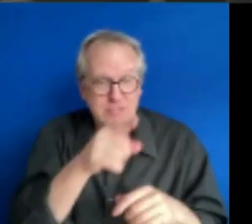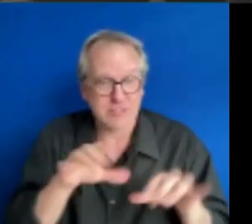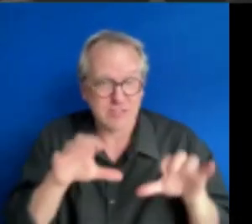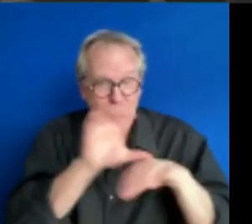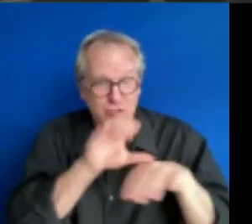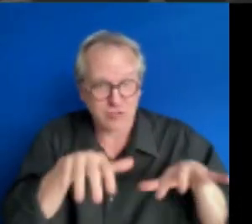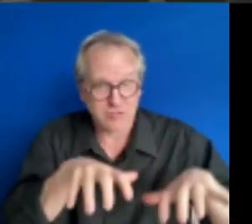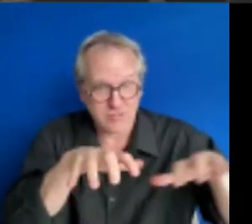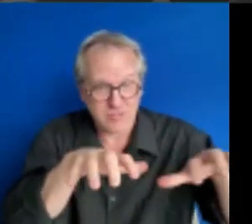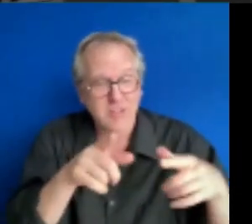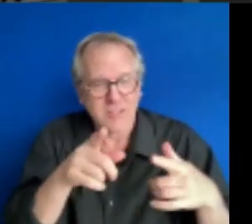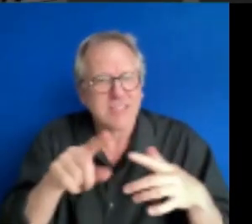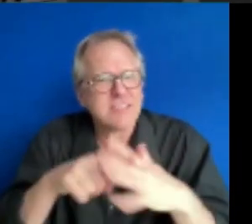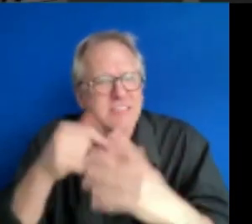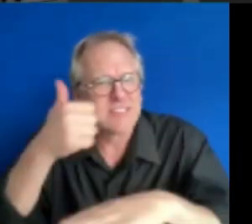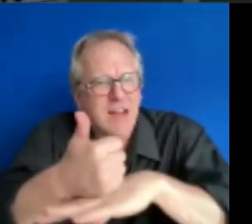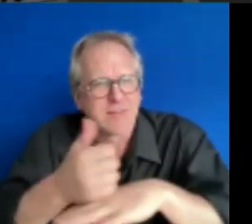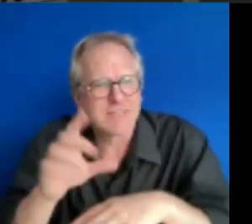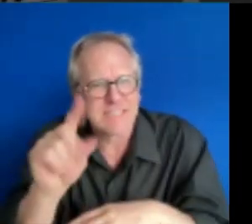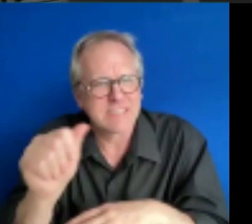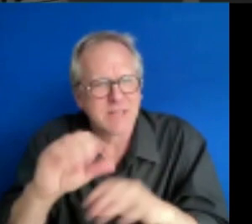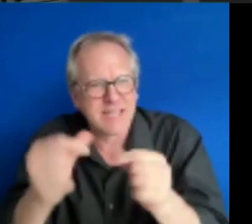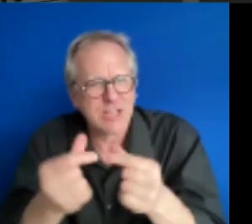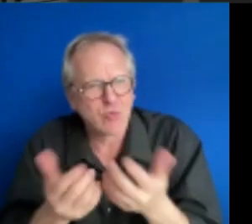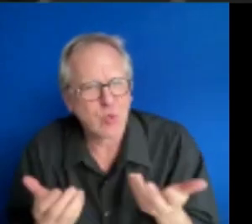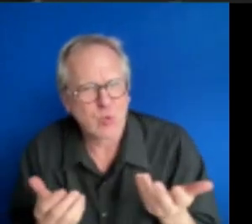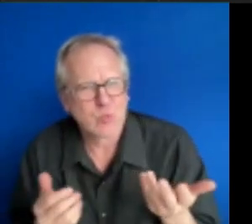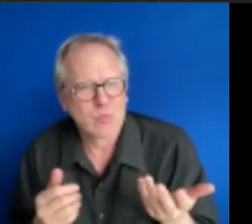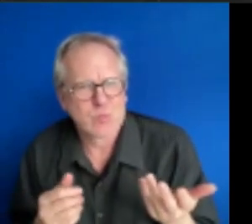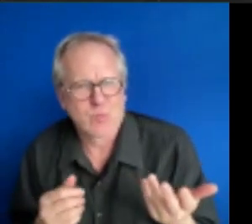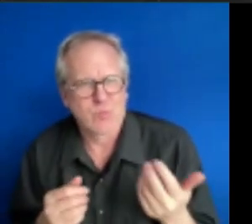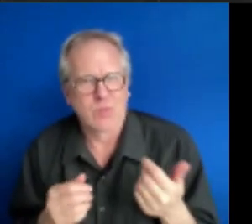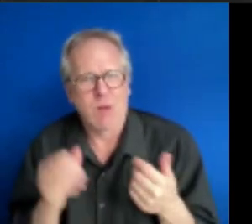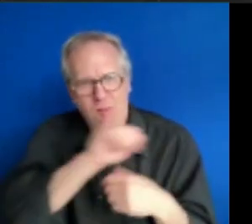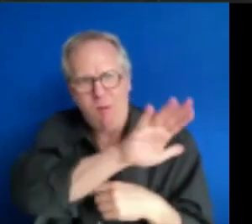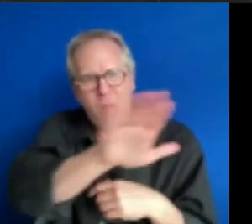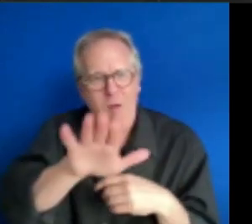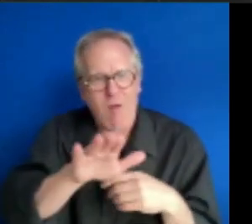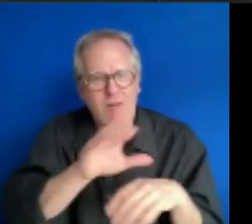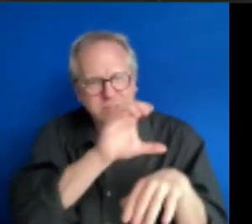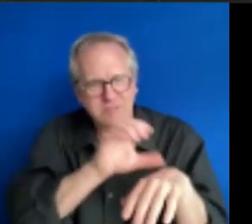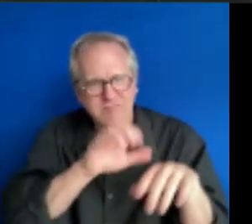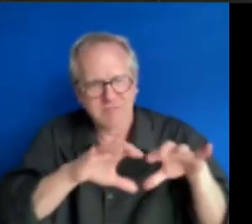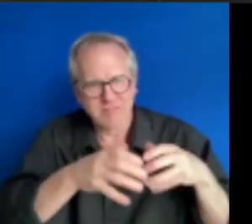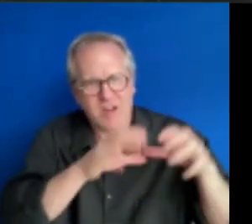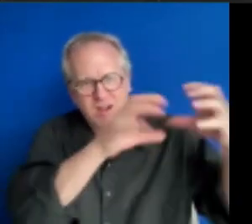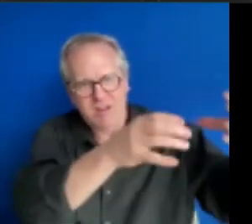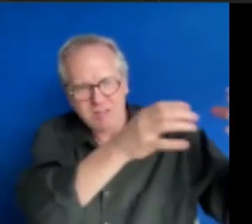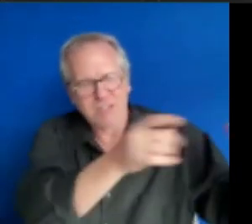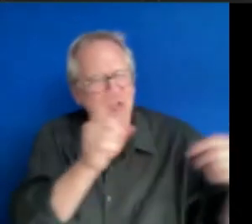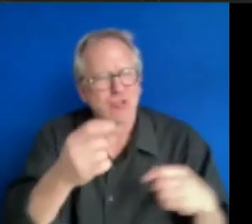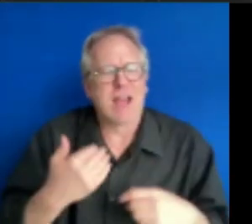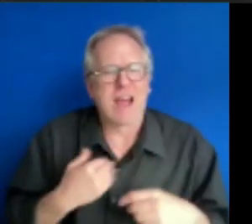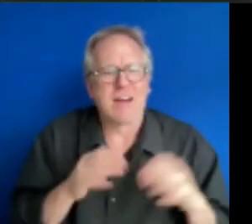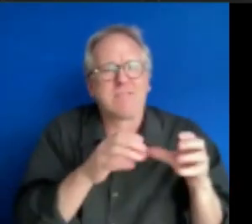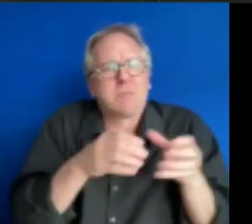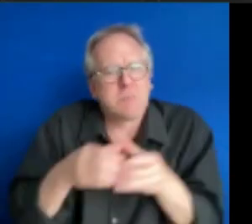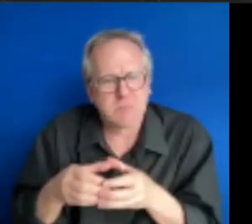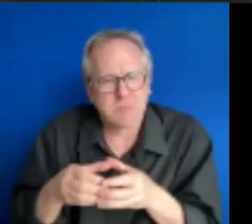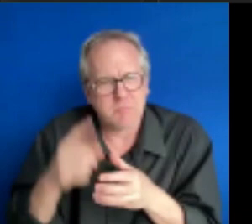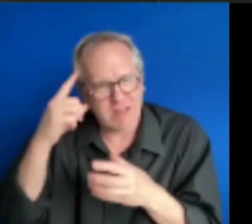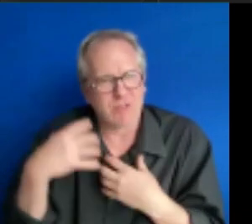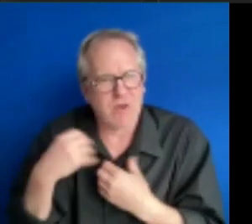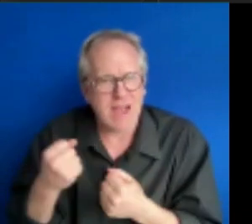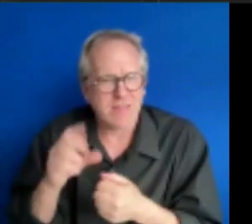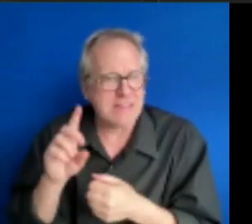start disability groups. I think that all of our congregation should have some kind of disability mental